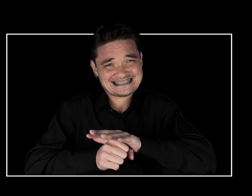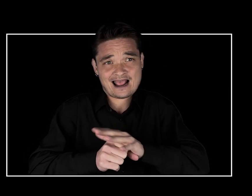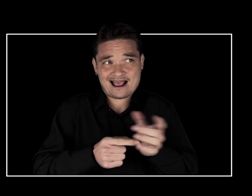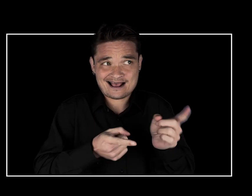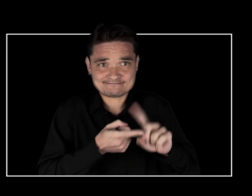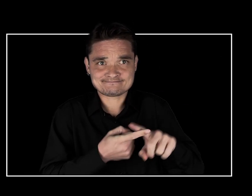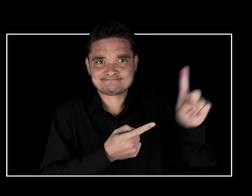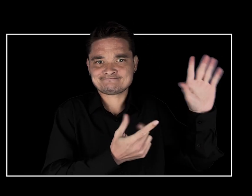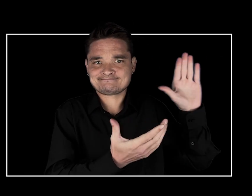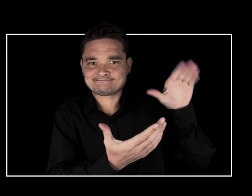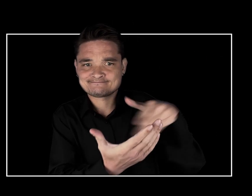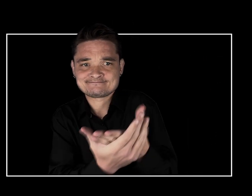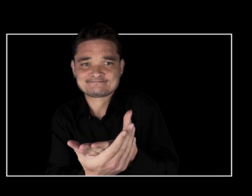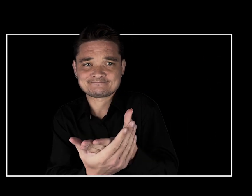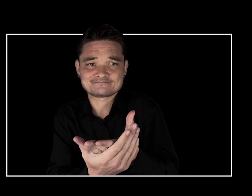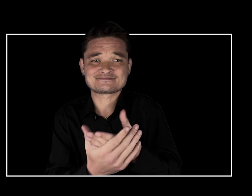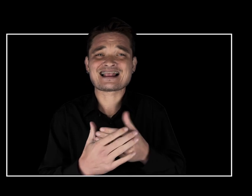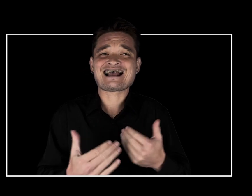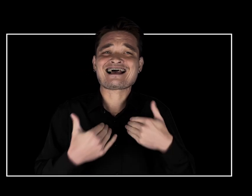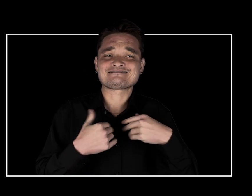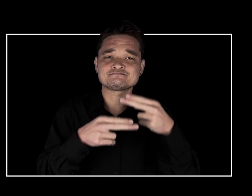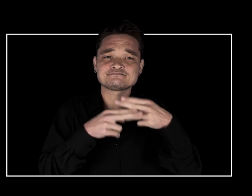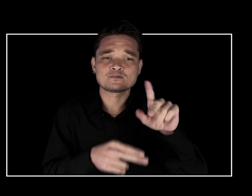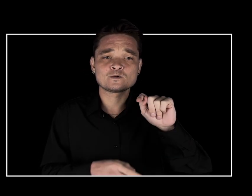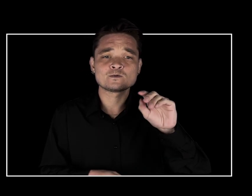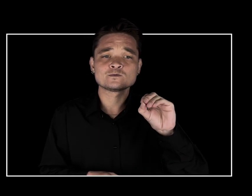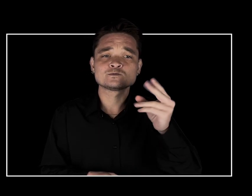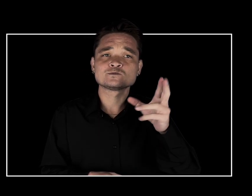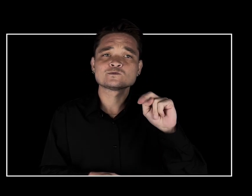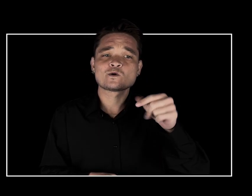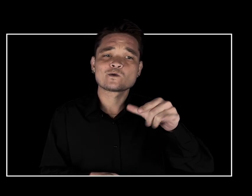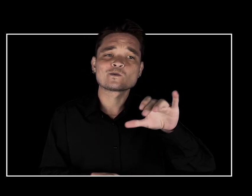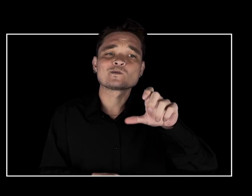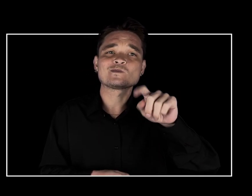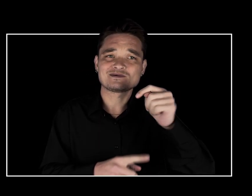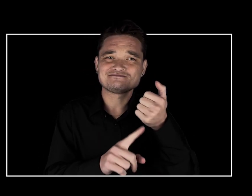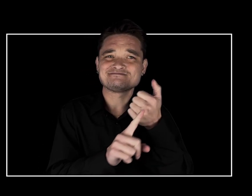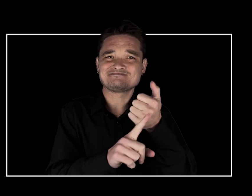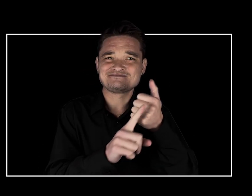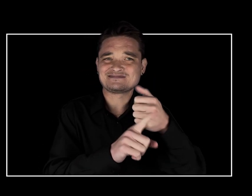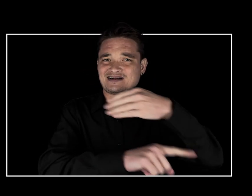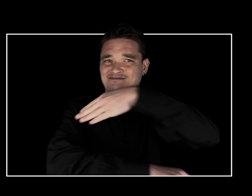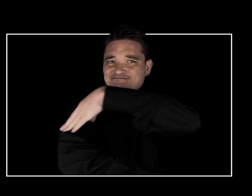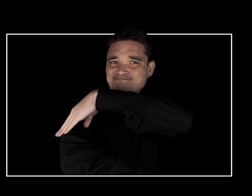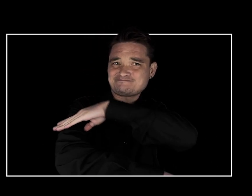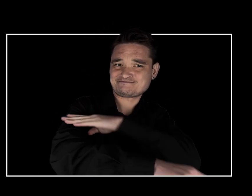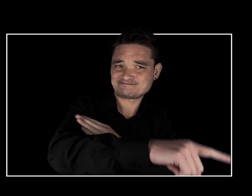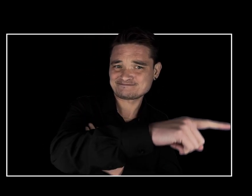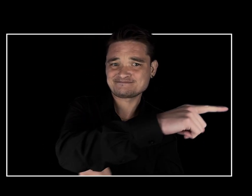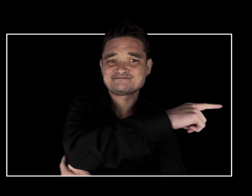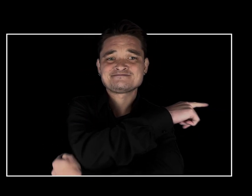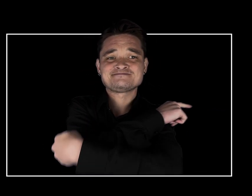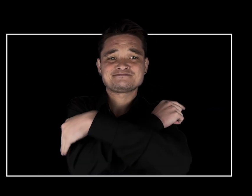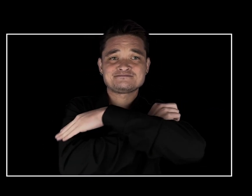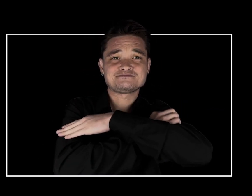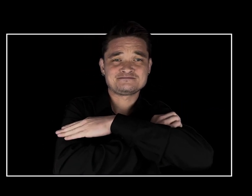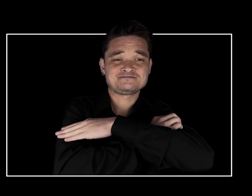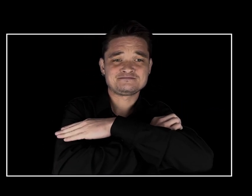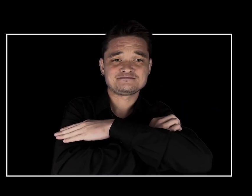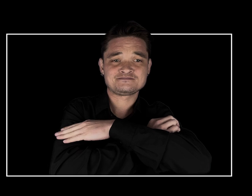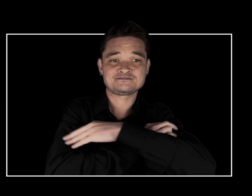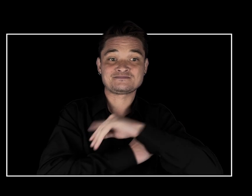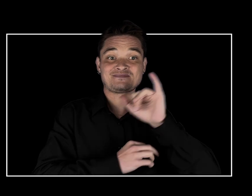A tourniquet is a device for stopping the flow of blood through a vein or artery. Apply the tourniquet